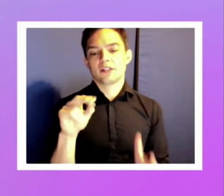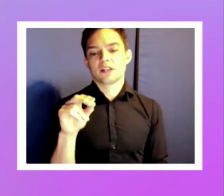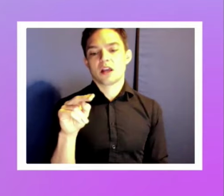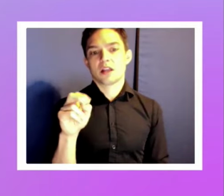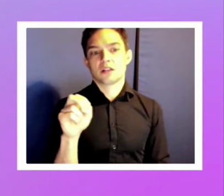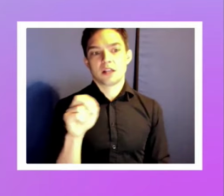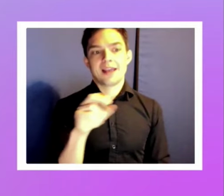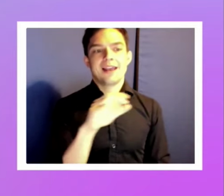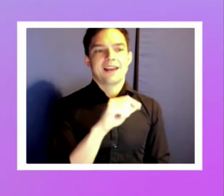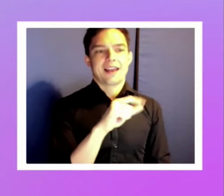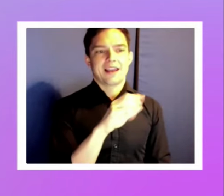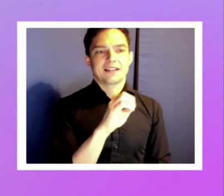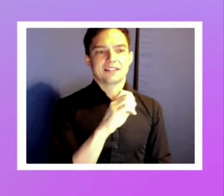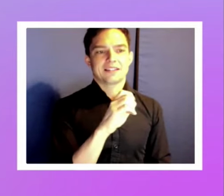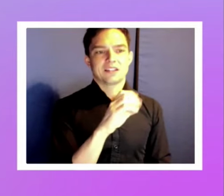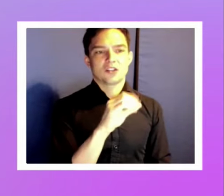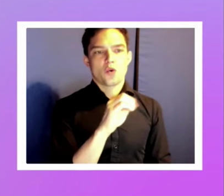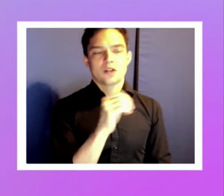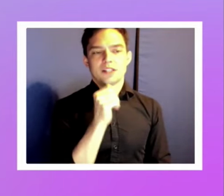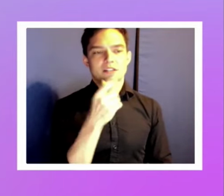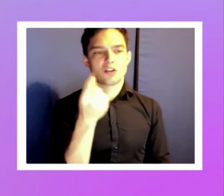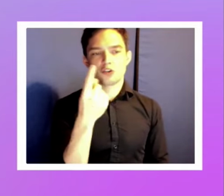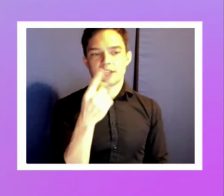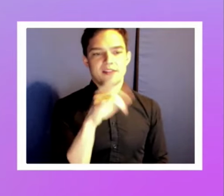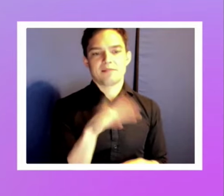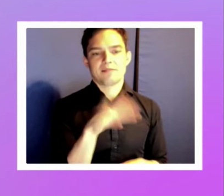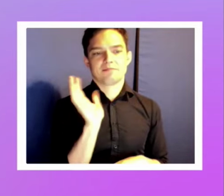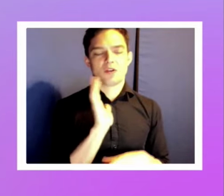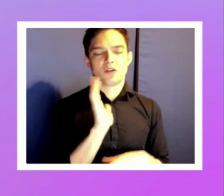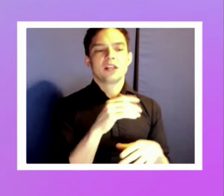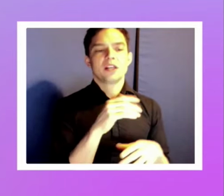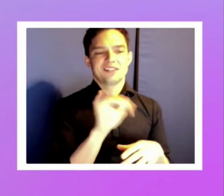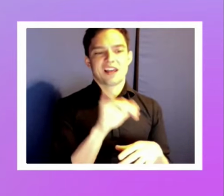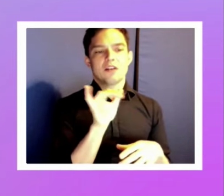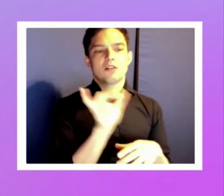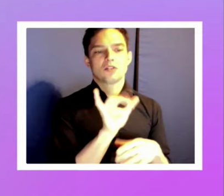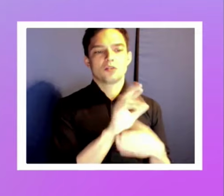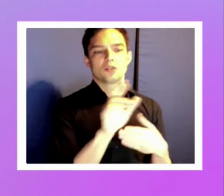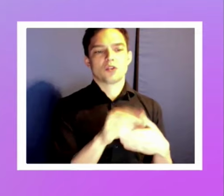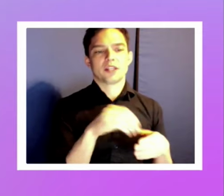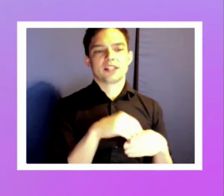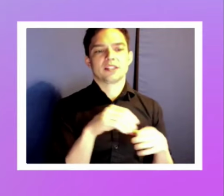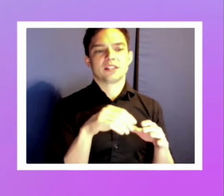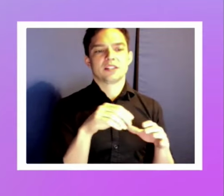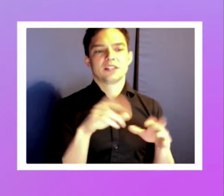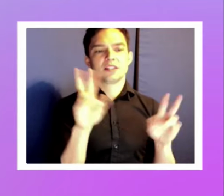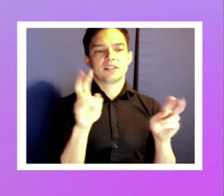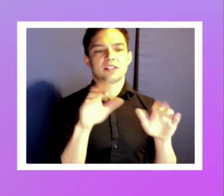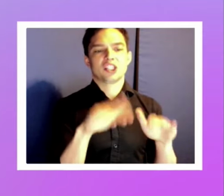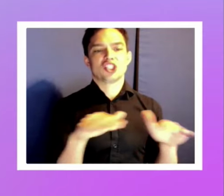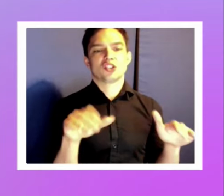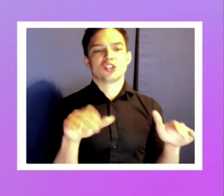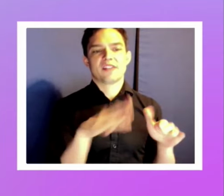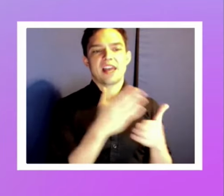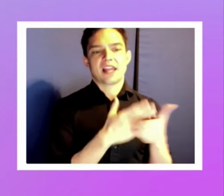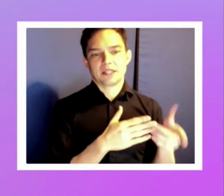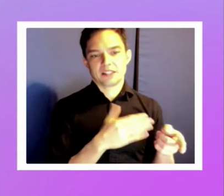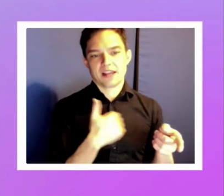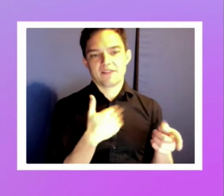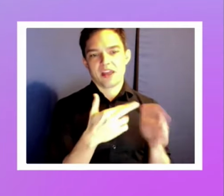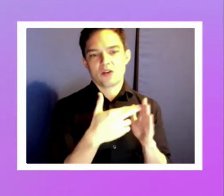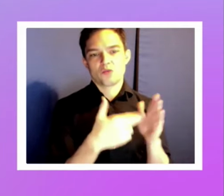Xcore did not used to understand that doing that also resulted in the children of that element to have rule none,